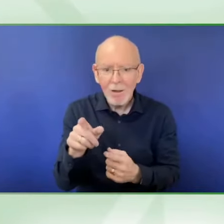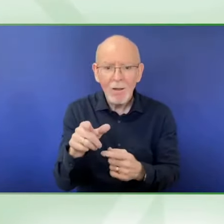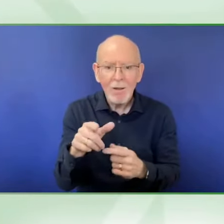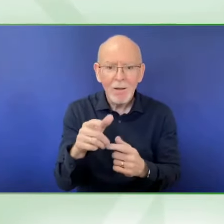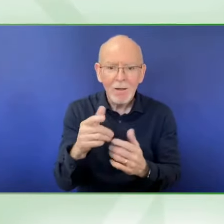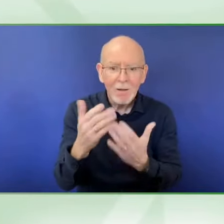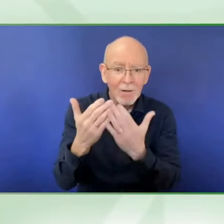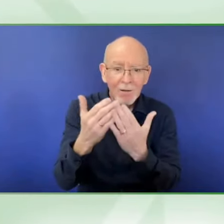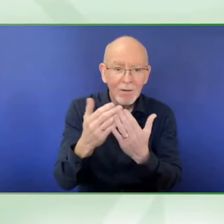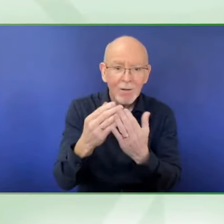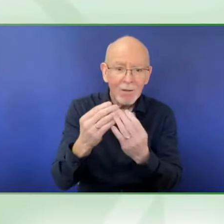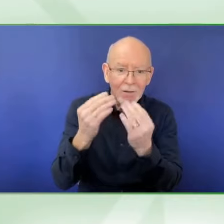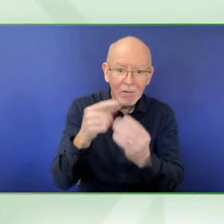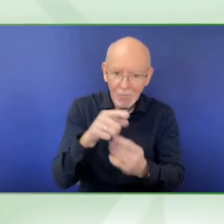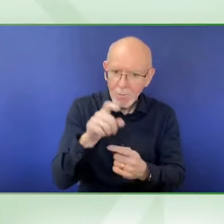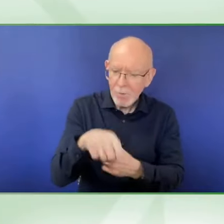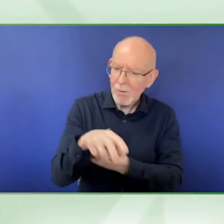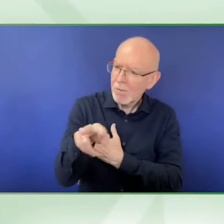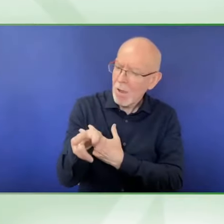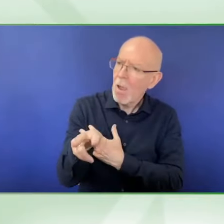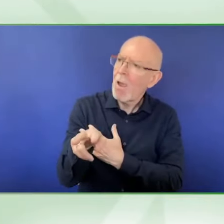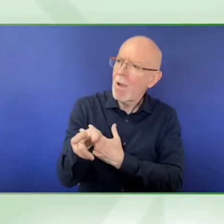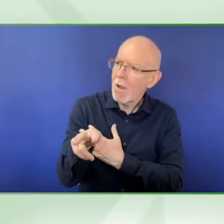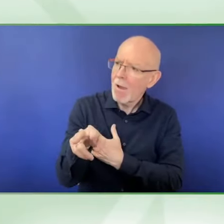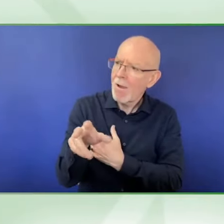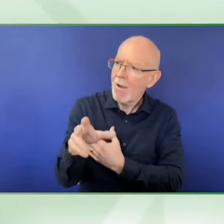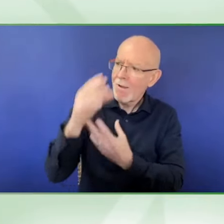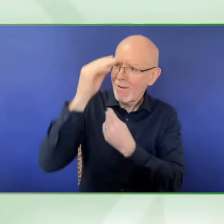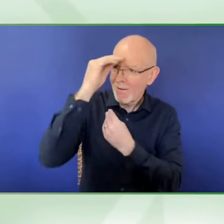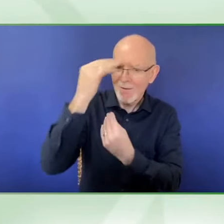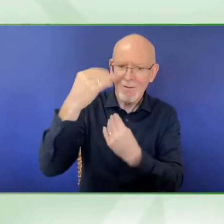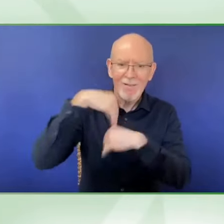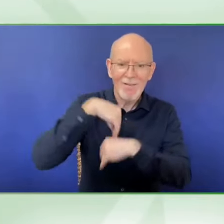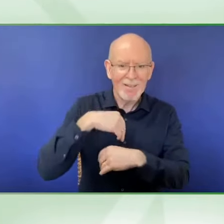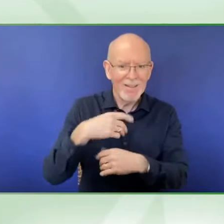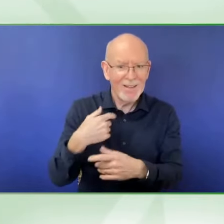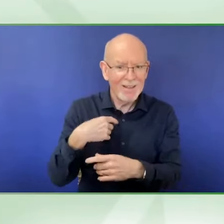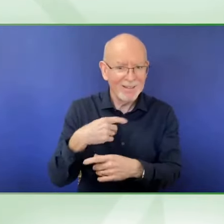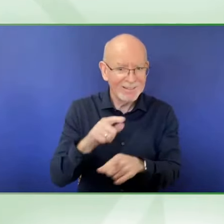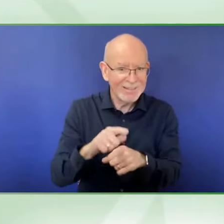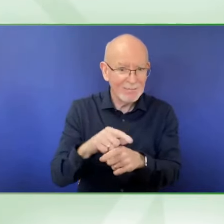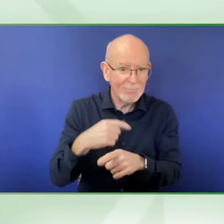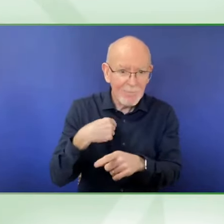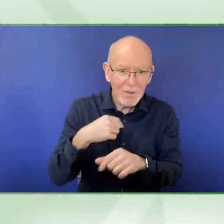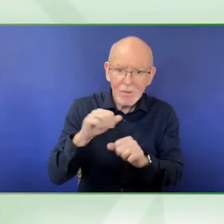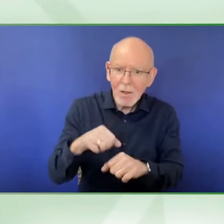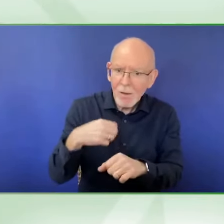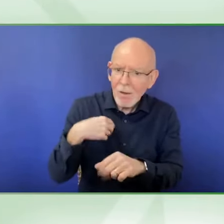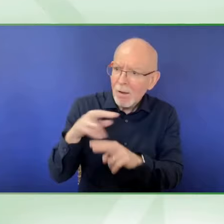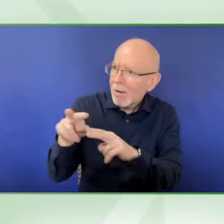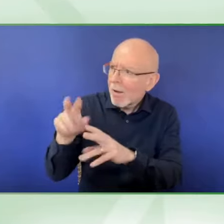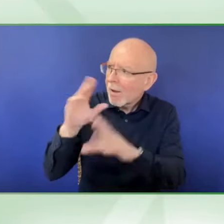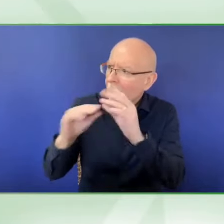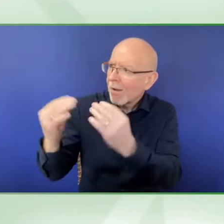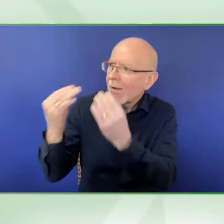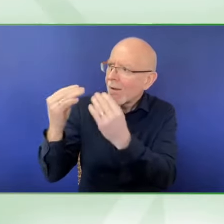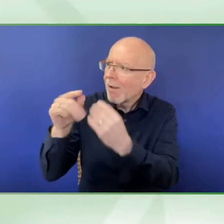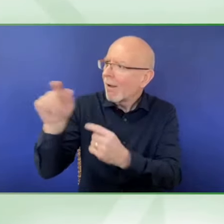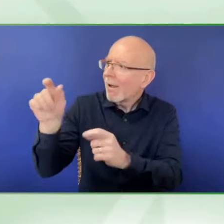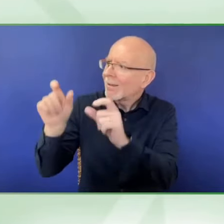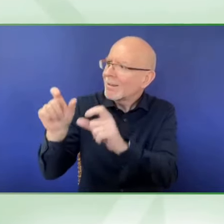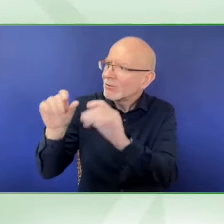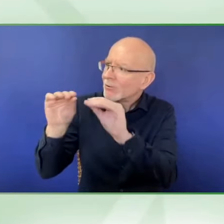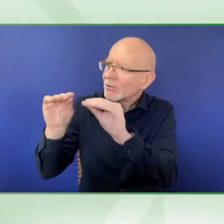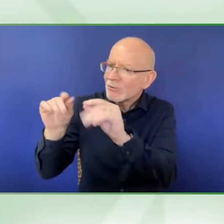the process. I think that's very valuable, and it's something that you have to do. I think